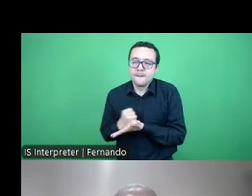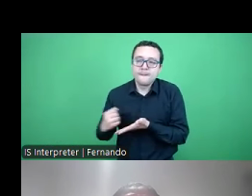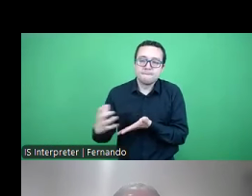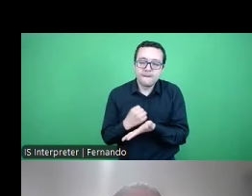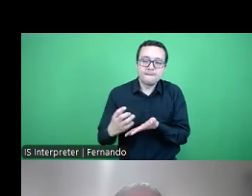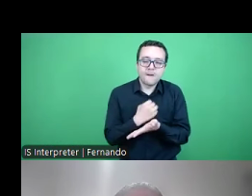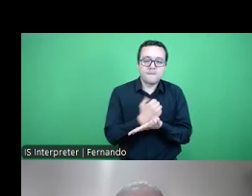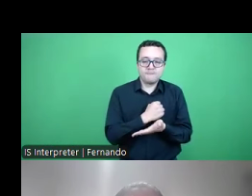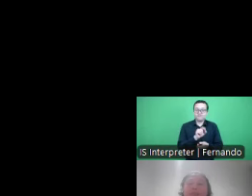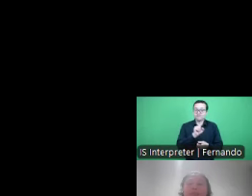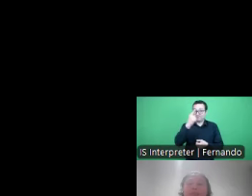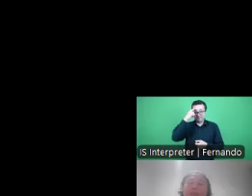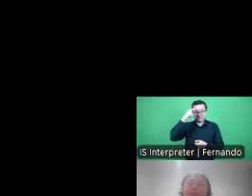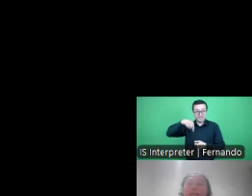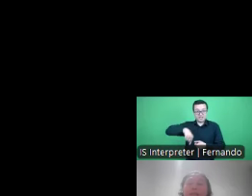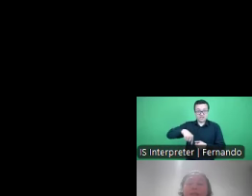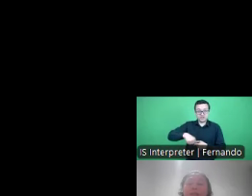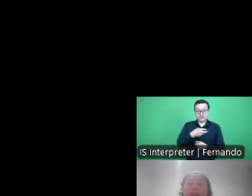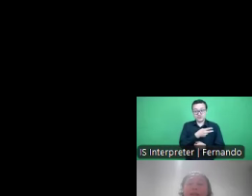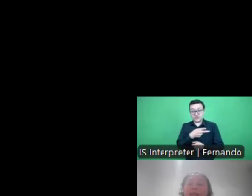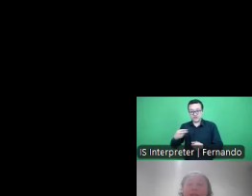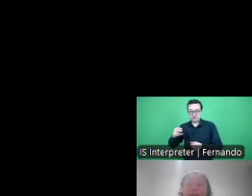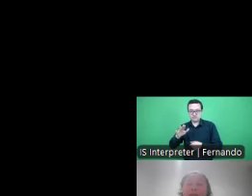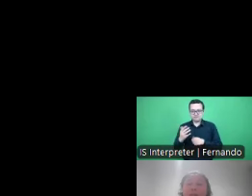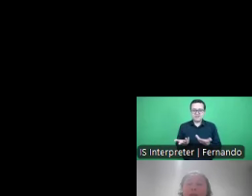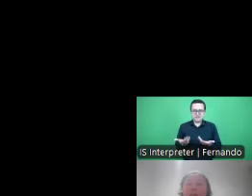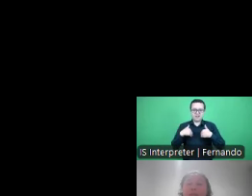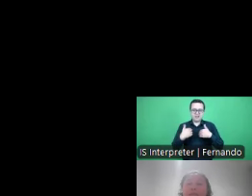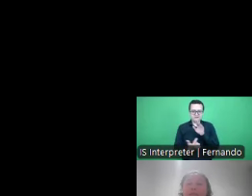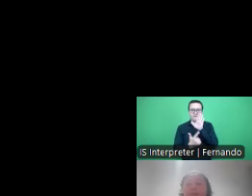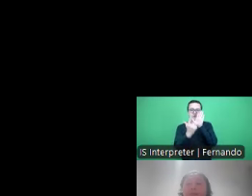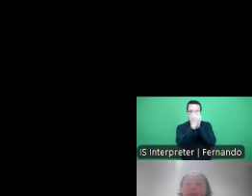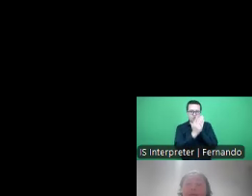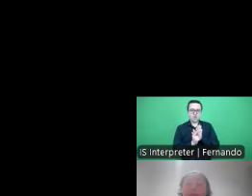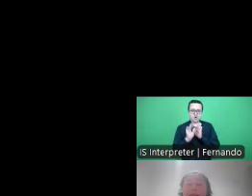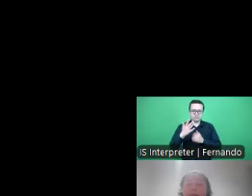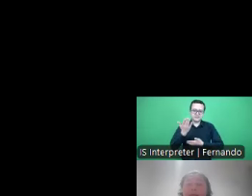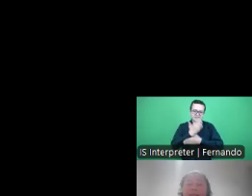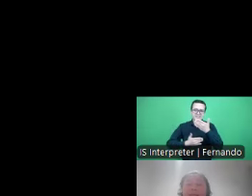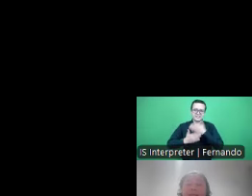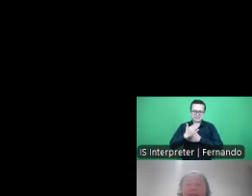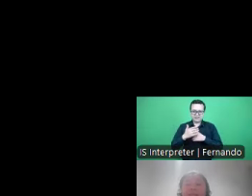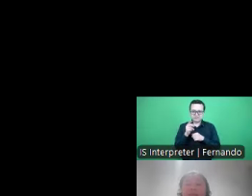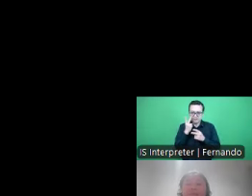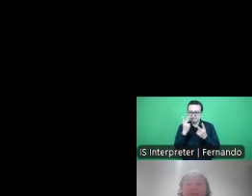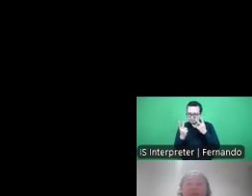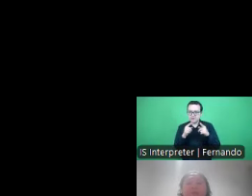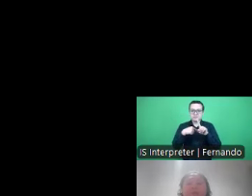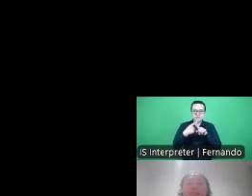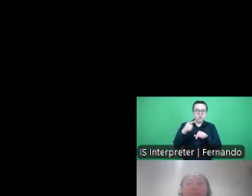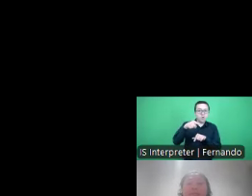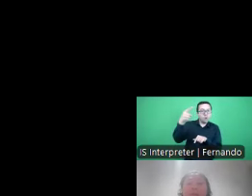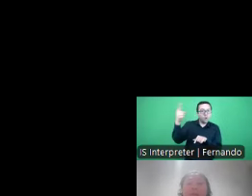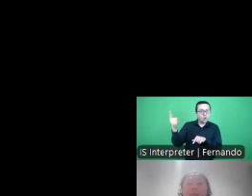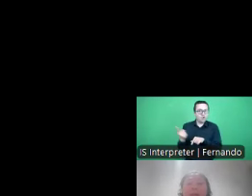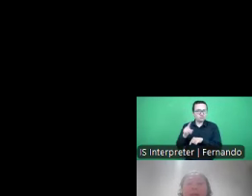gitu for ya, more yang than menghambat 6 months sosial dia of berinteraksi, mental maka health bisa kami issues kategorikan that become a disabilitas problem. gitu ya. Uh, Dalam so konteks